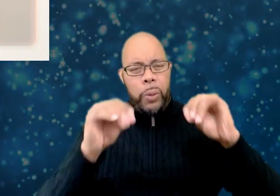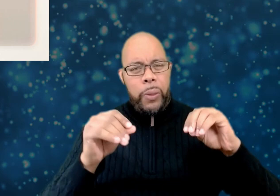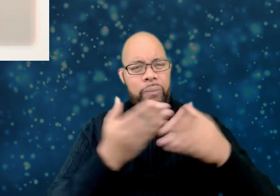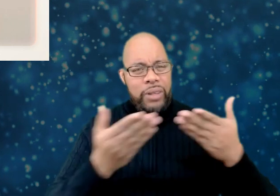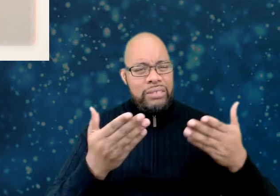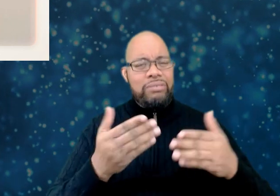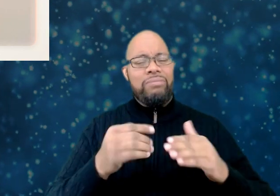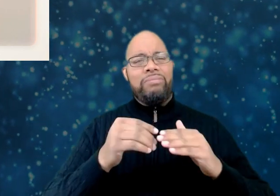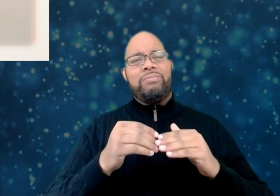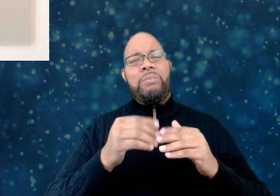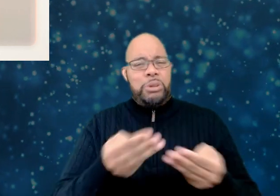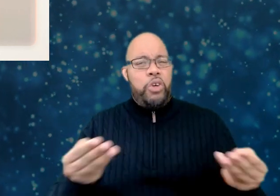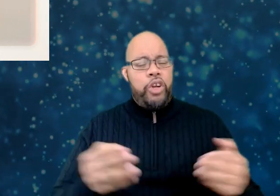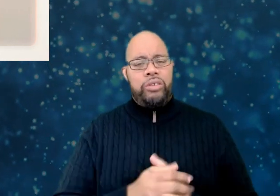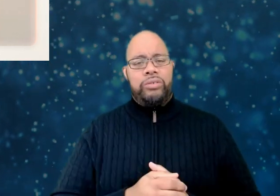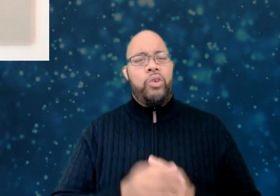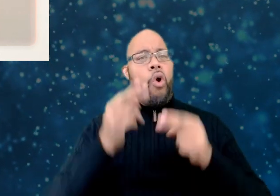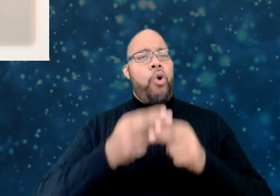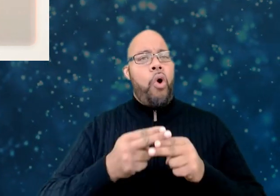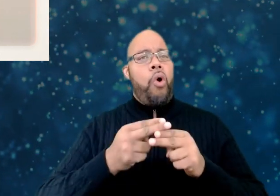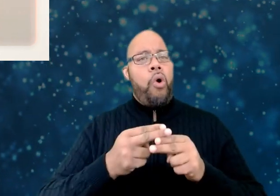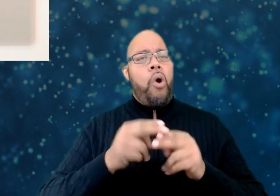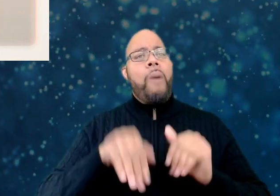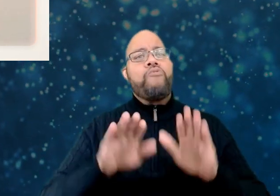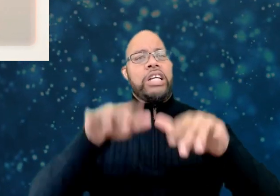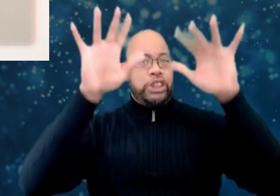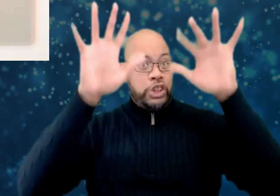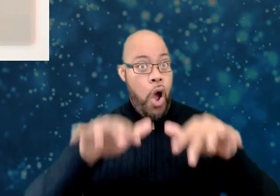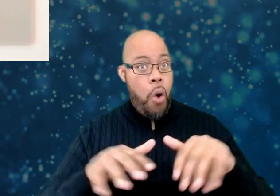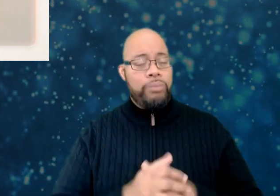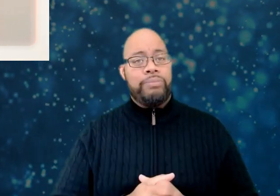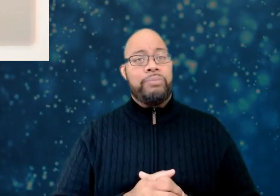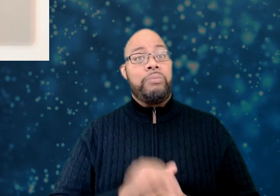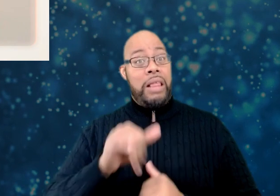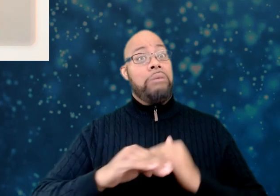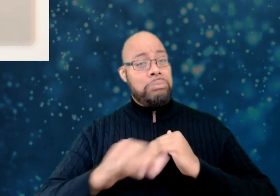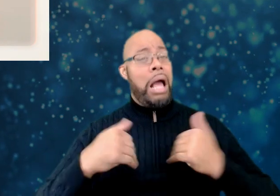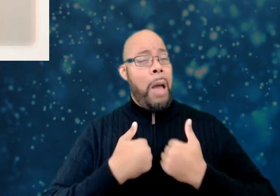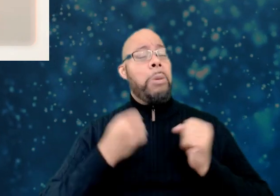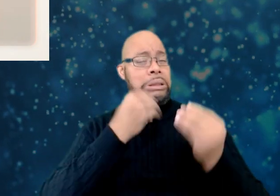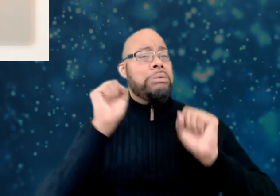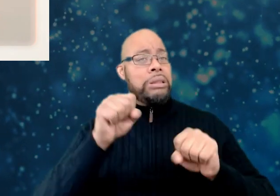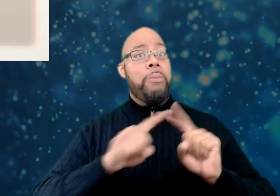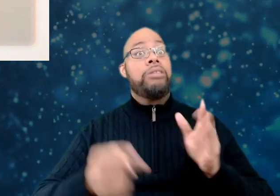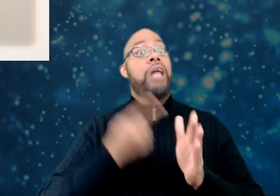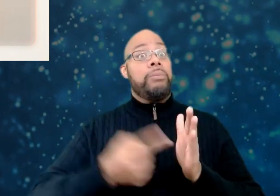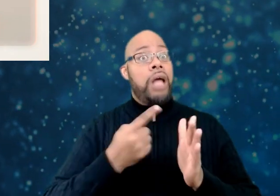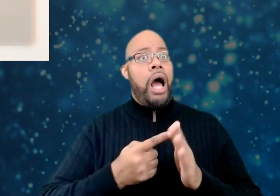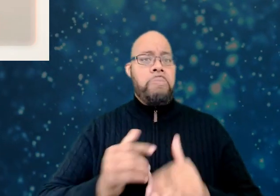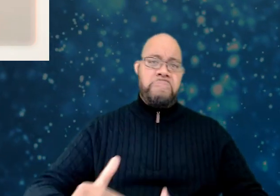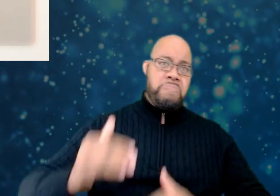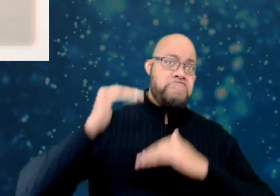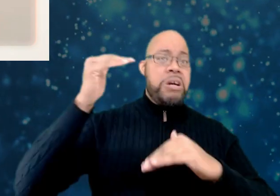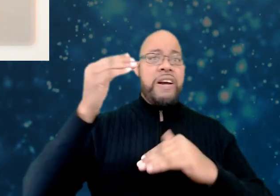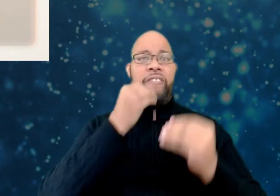from particles of sinking organic material. We call this marine snow. Though this sustains the animals below, sometimes